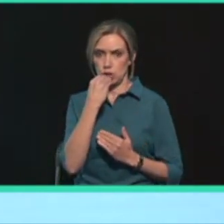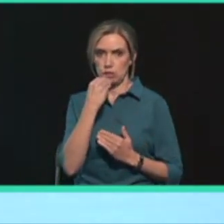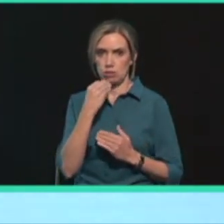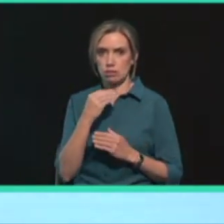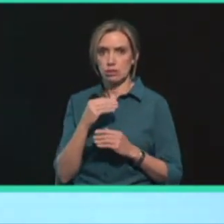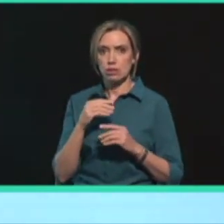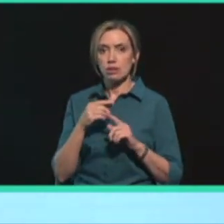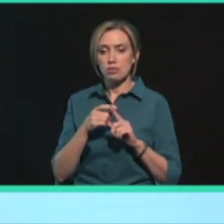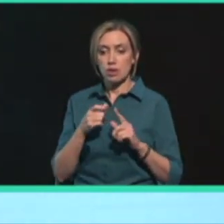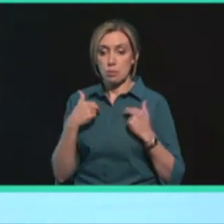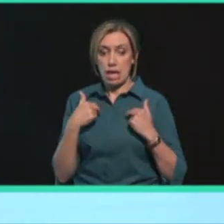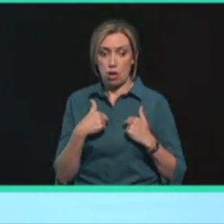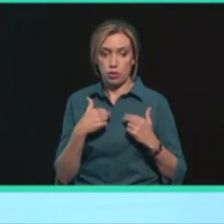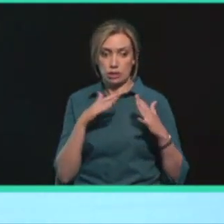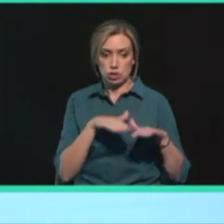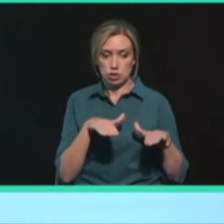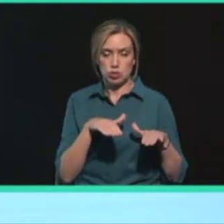children.